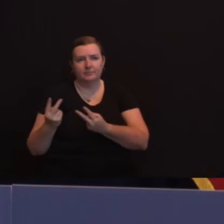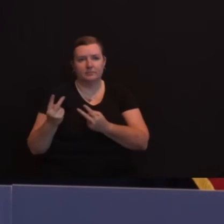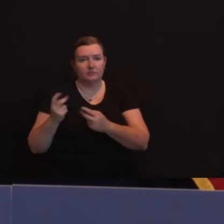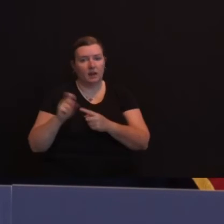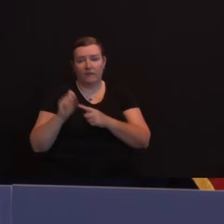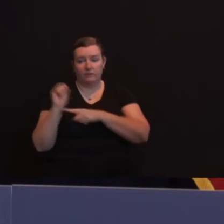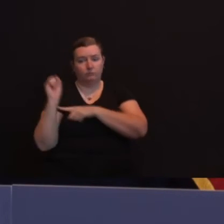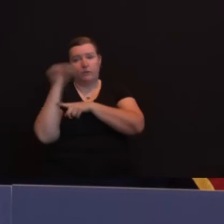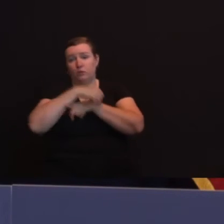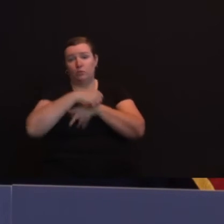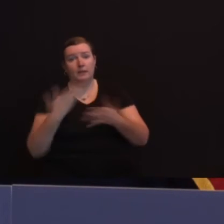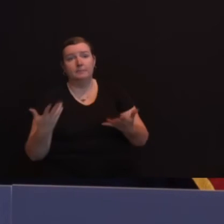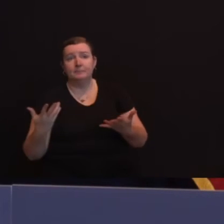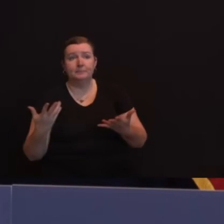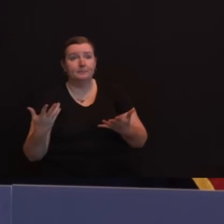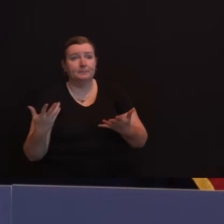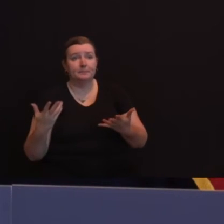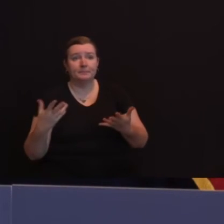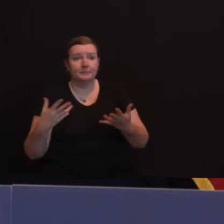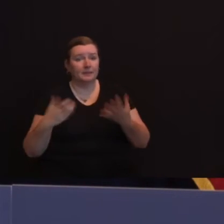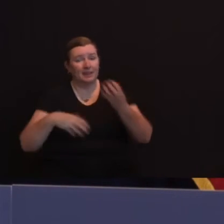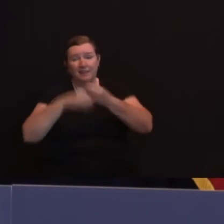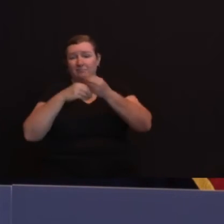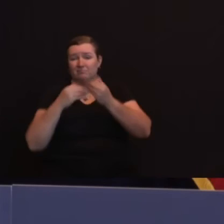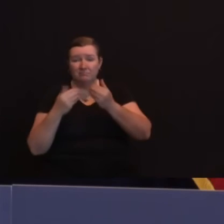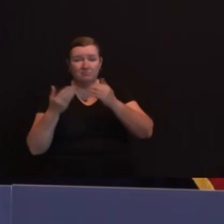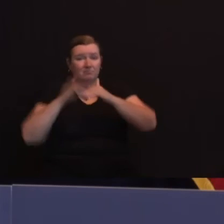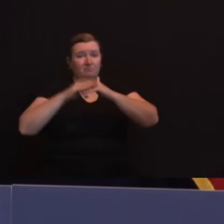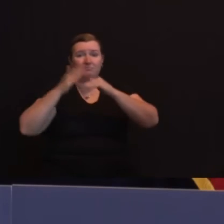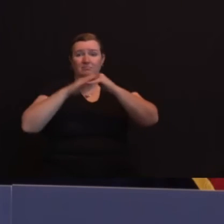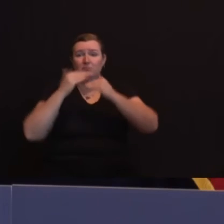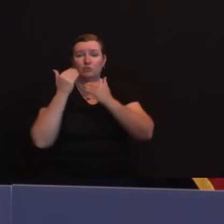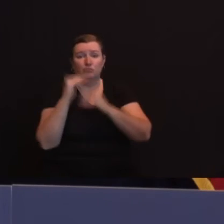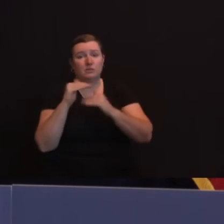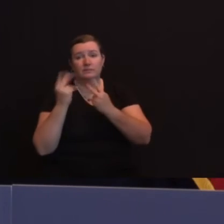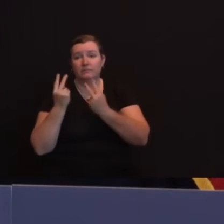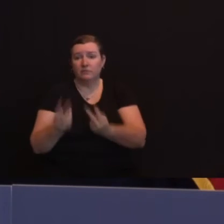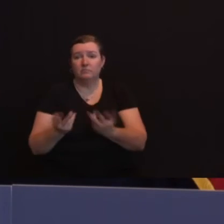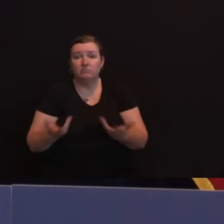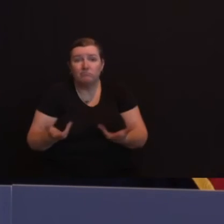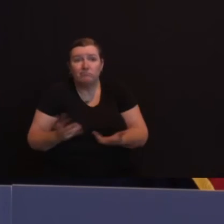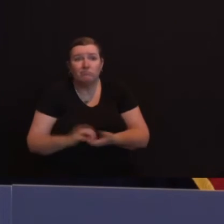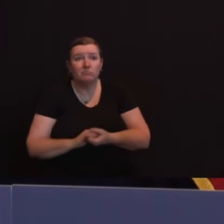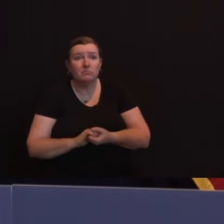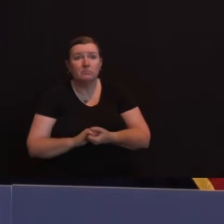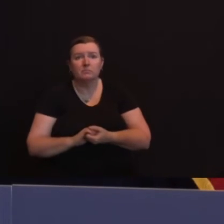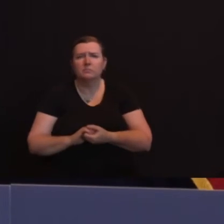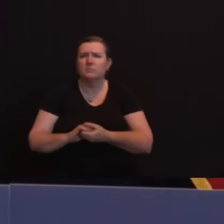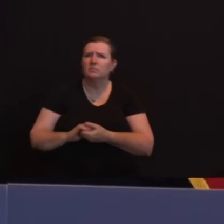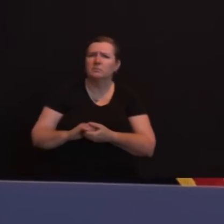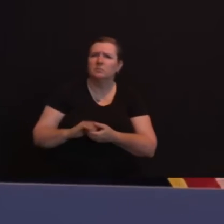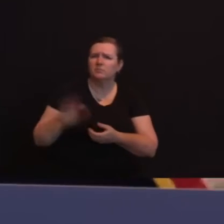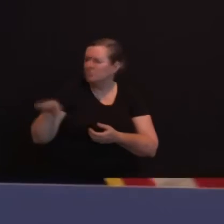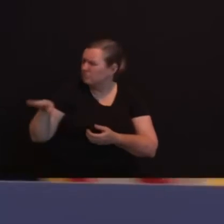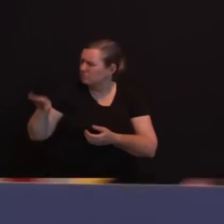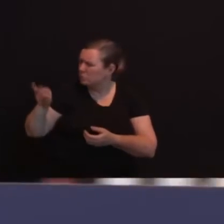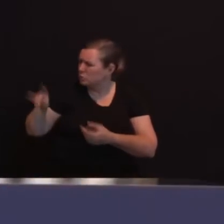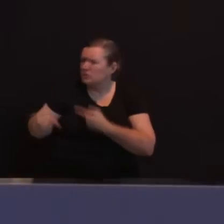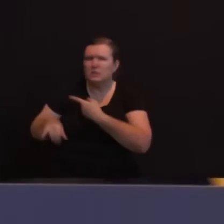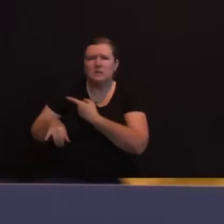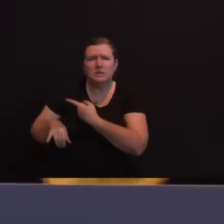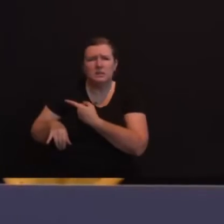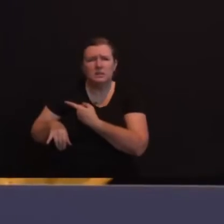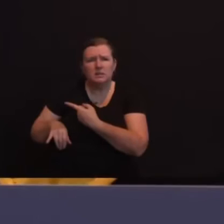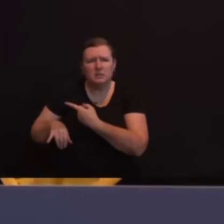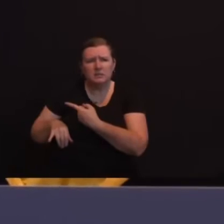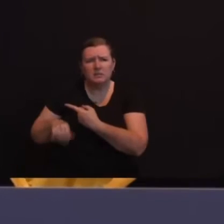put in more restrictive visitation. Judy, I assume this is a rhetorical question in terms of